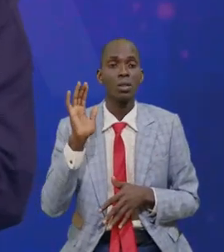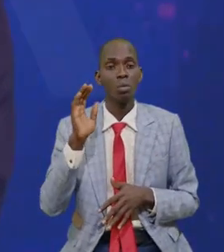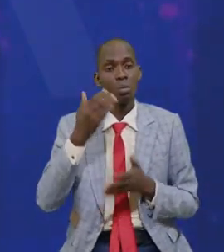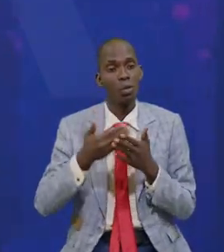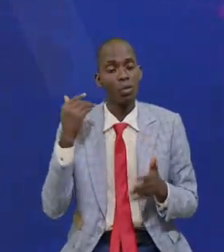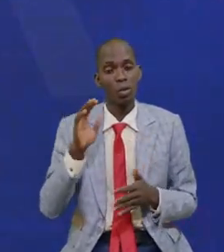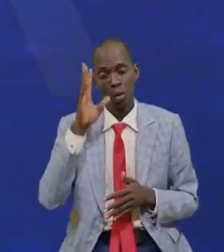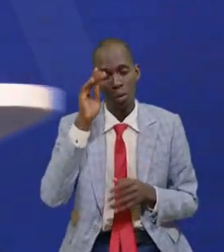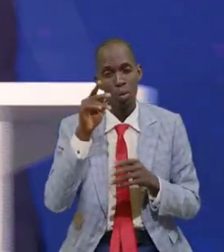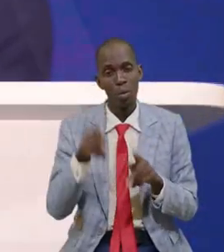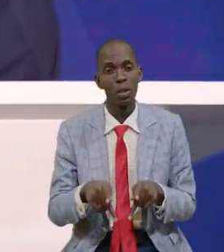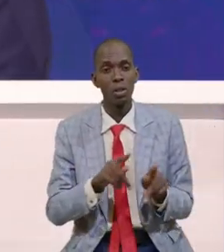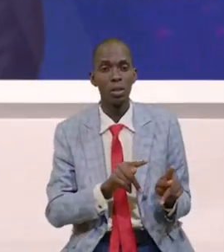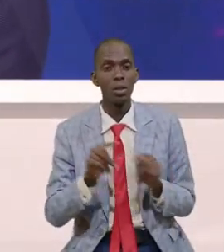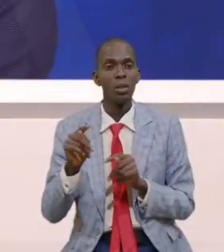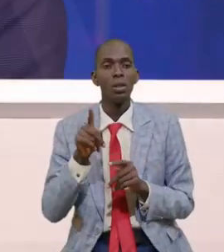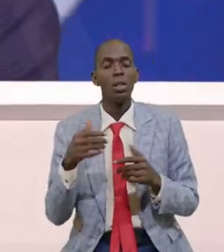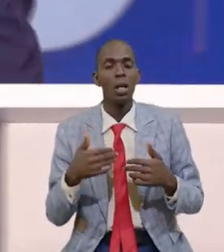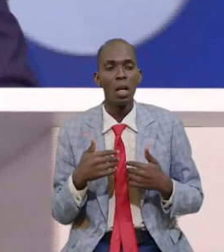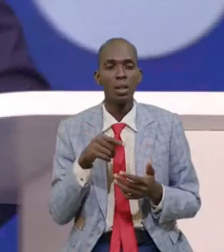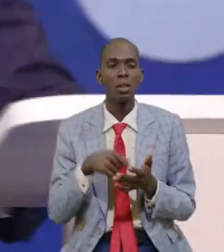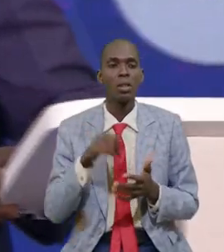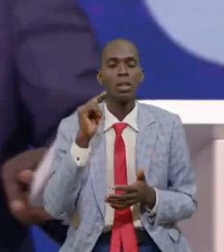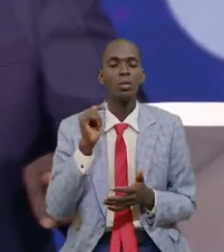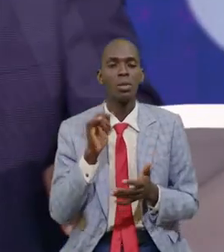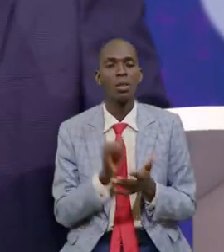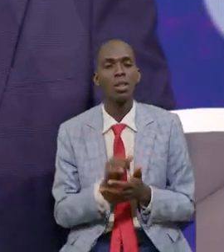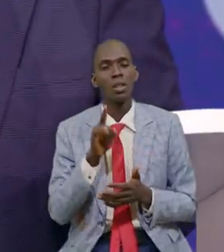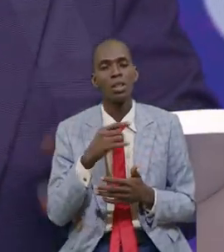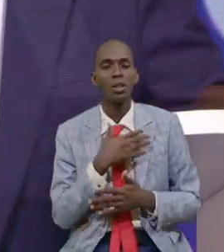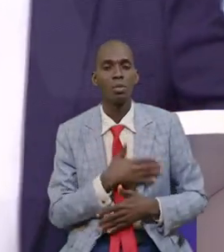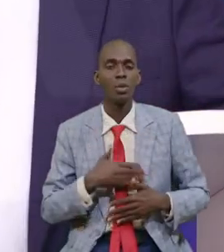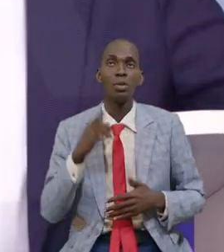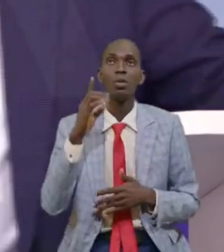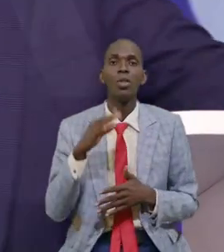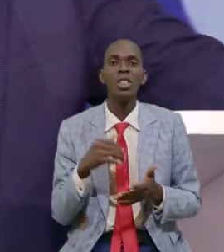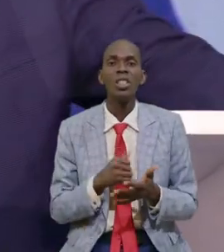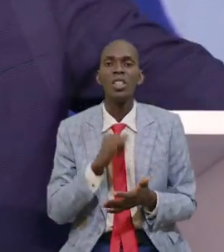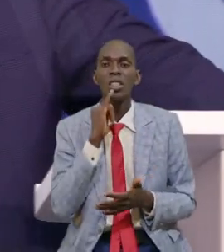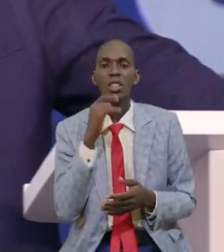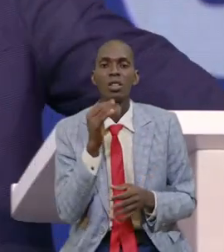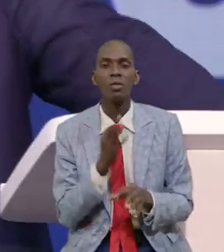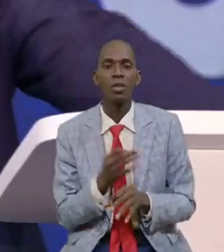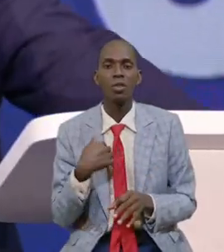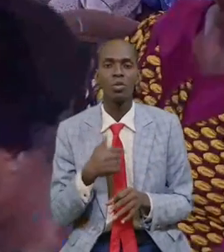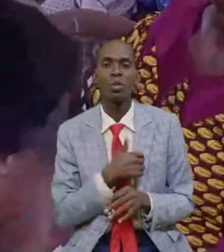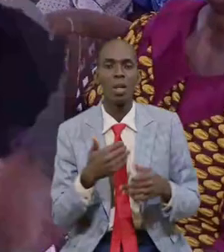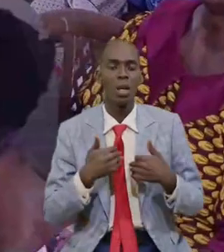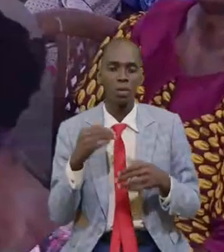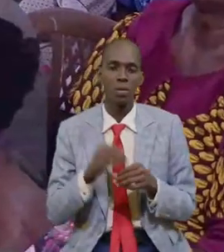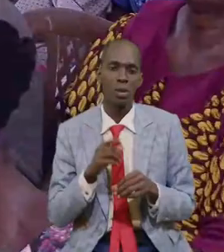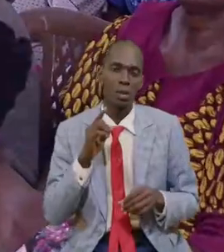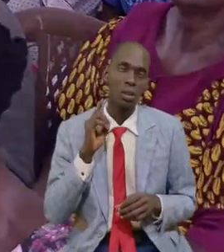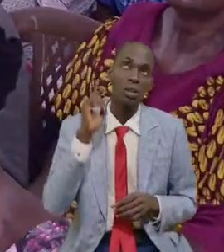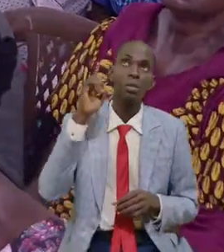testimony that he pleased God. It's the faith we have in him. I trust him. He cannot disappoint me.